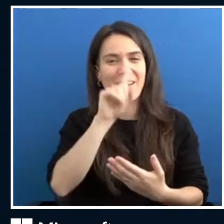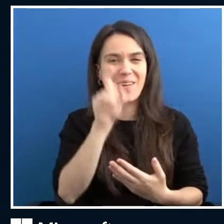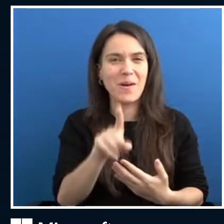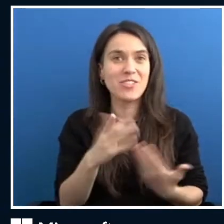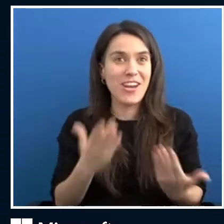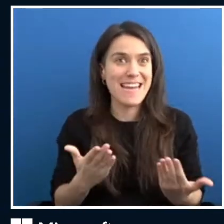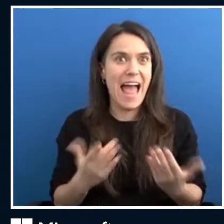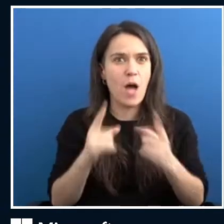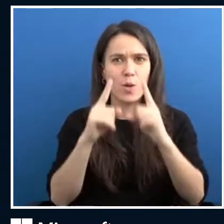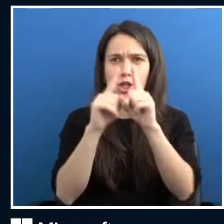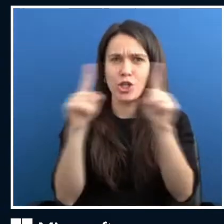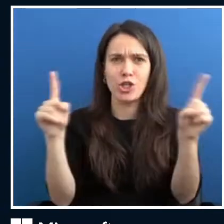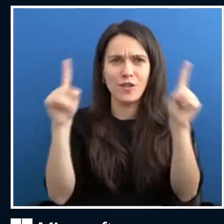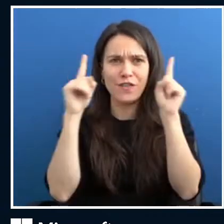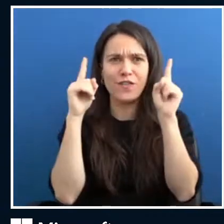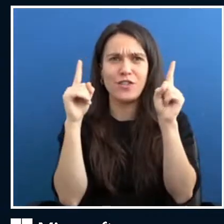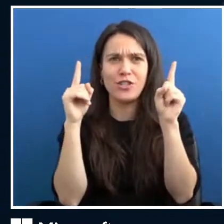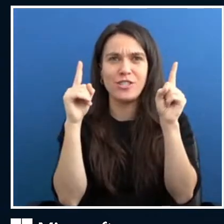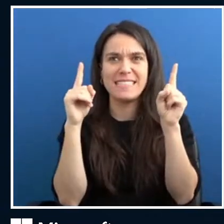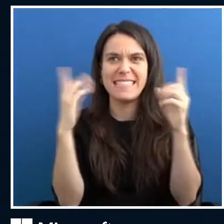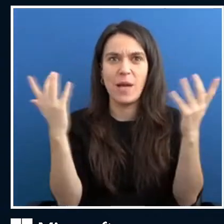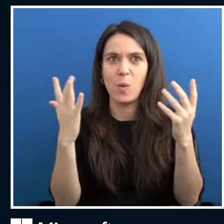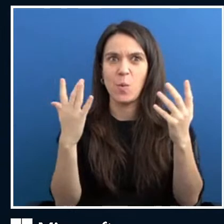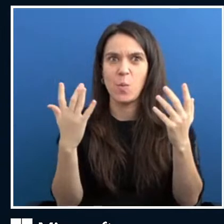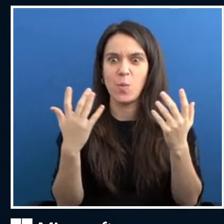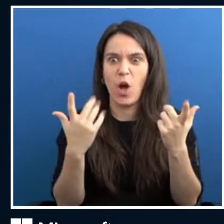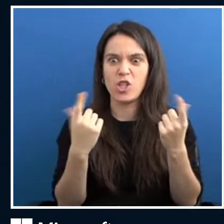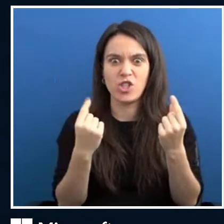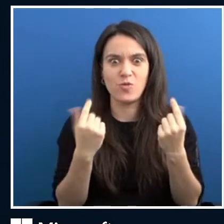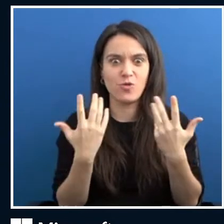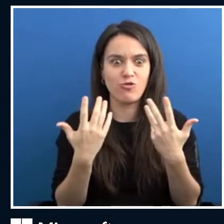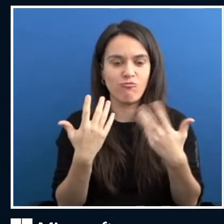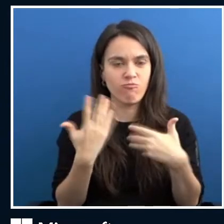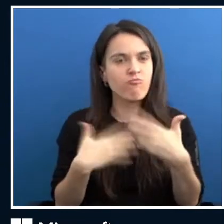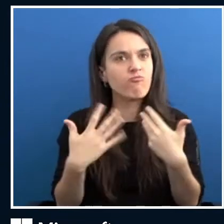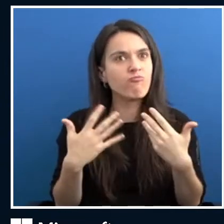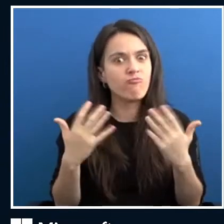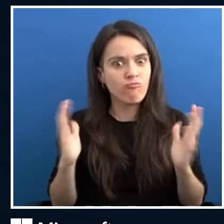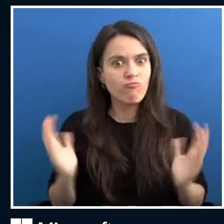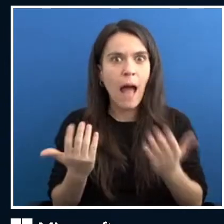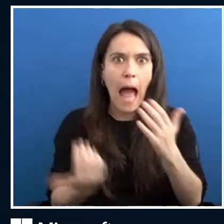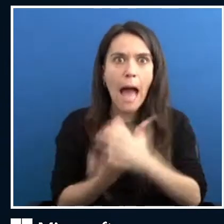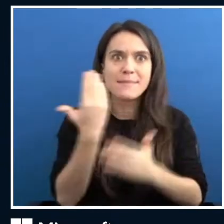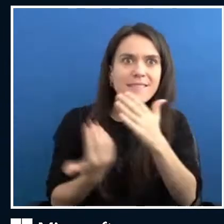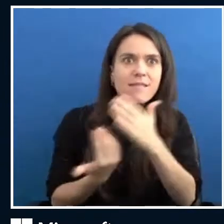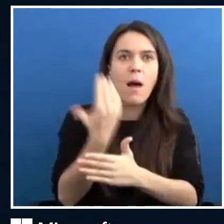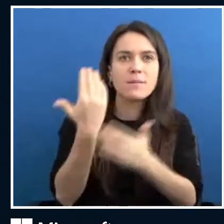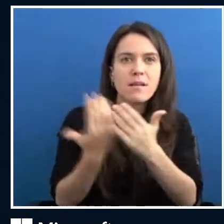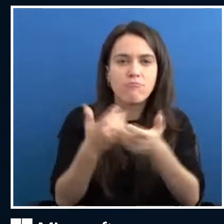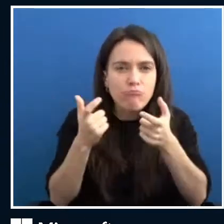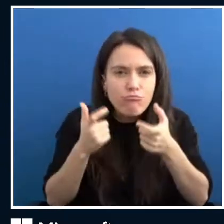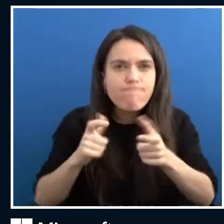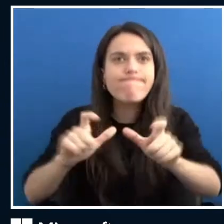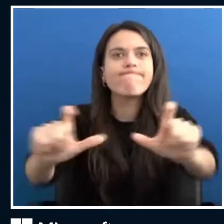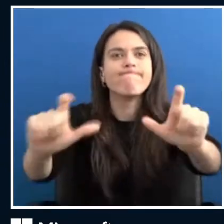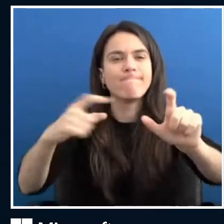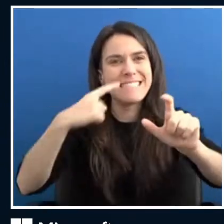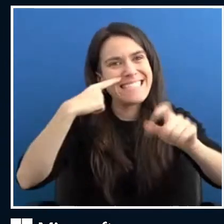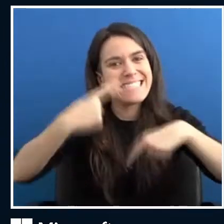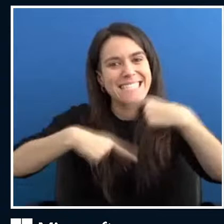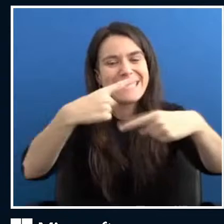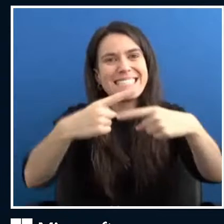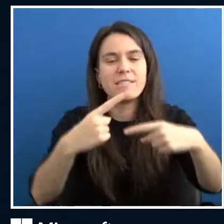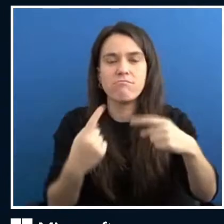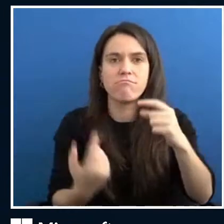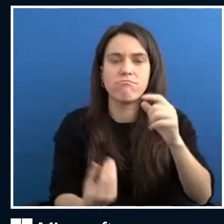keep their courses and learning relevant and, more importantly, interesting? So Ananda, what things have you been doing with Imperial to do